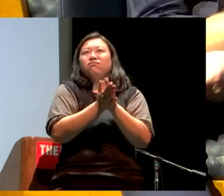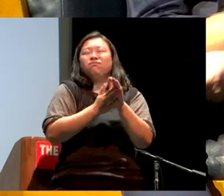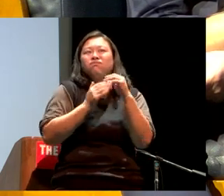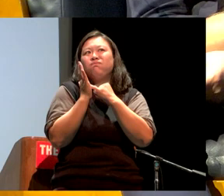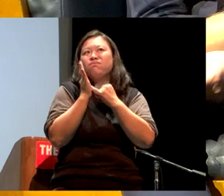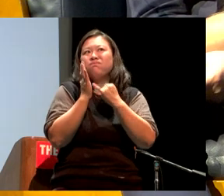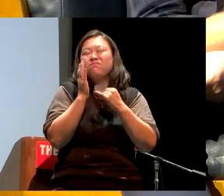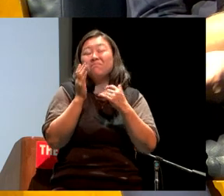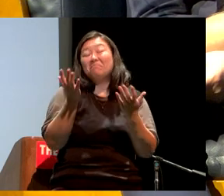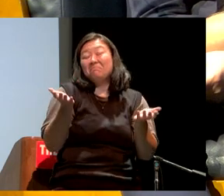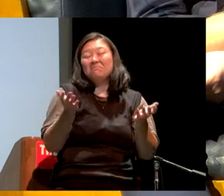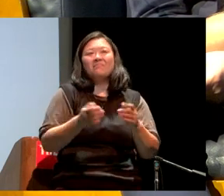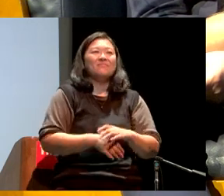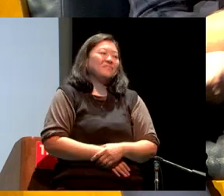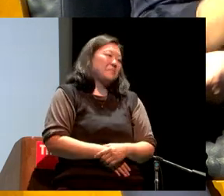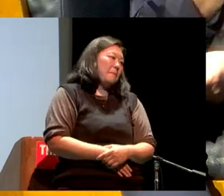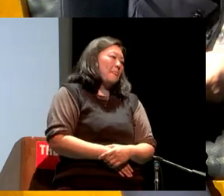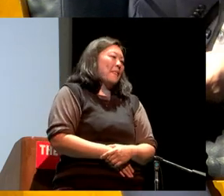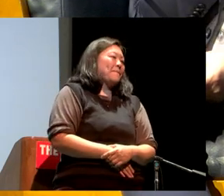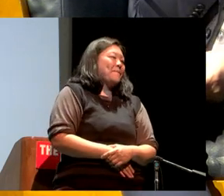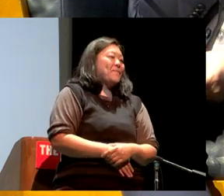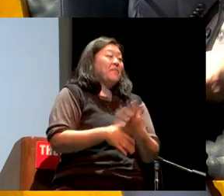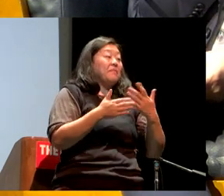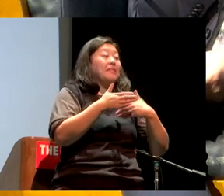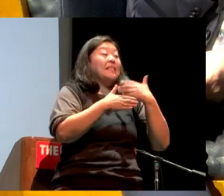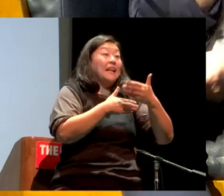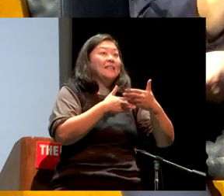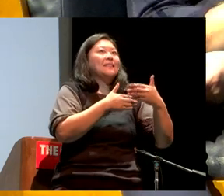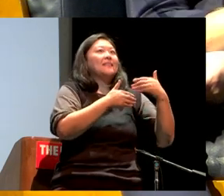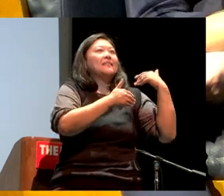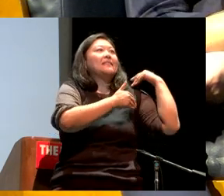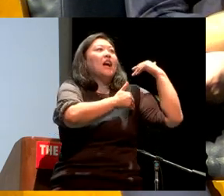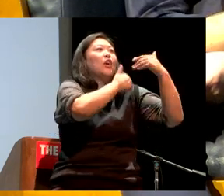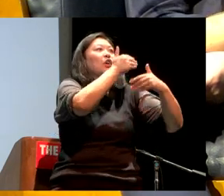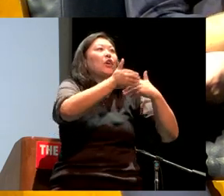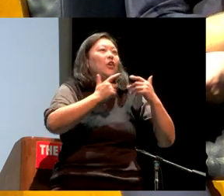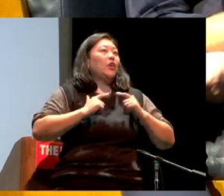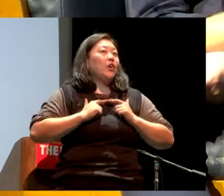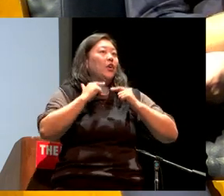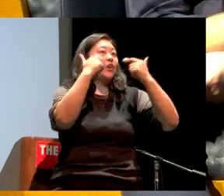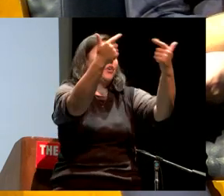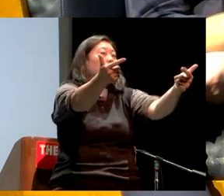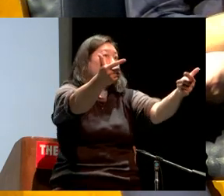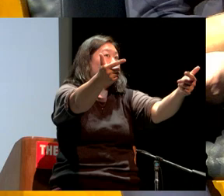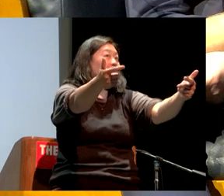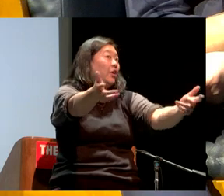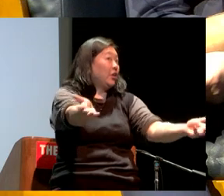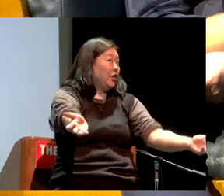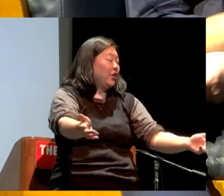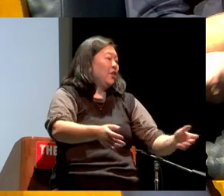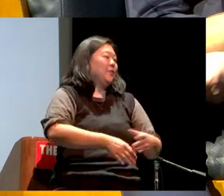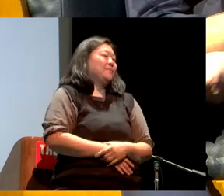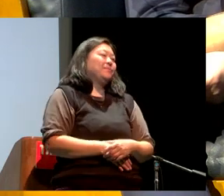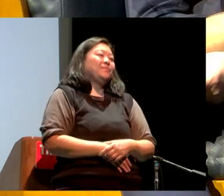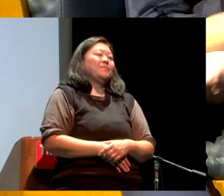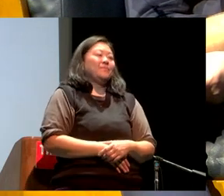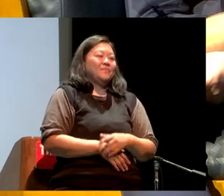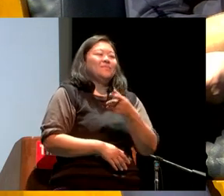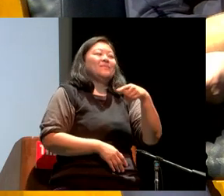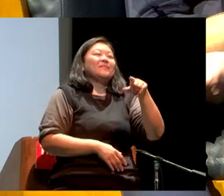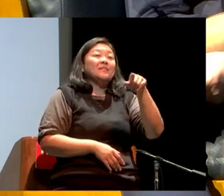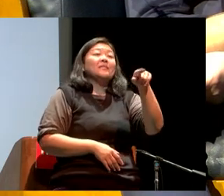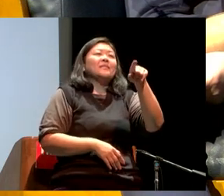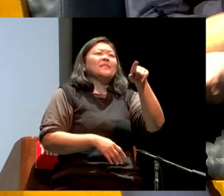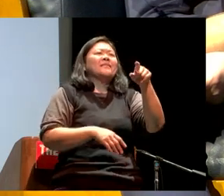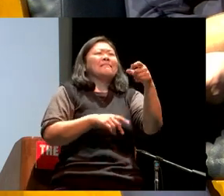away or regarded as geek, and I think now it's the time for geeks to take over and have a new worldview and do